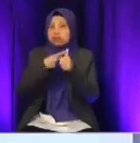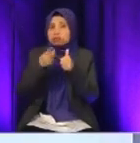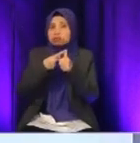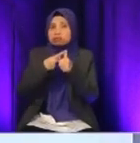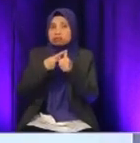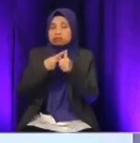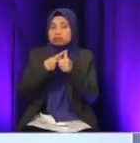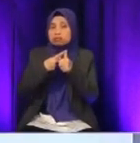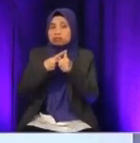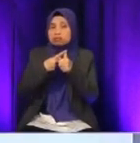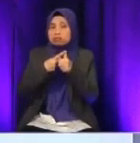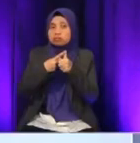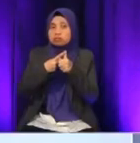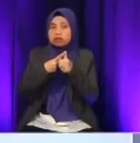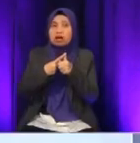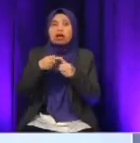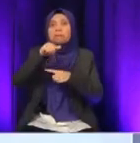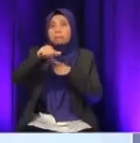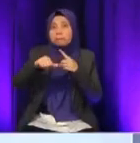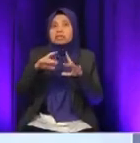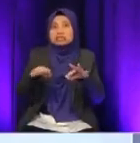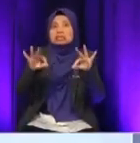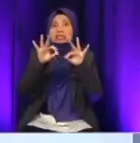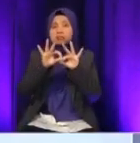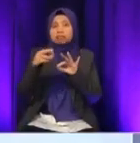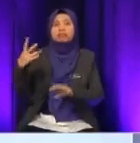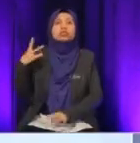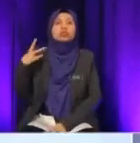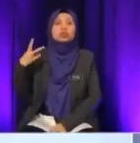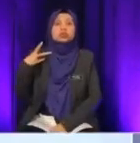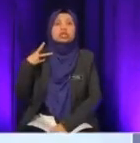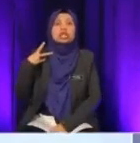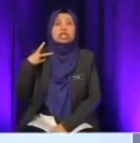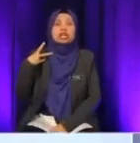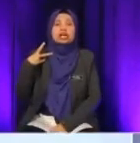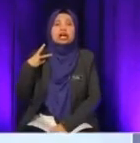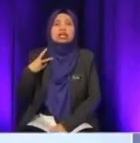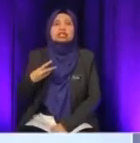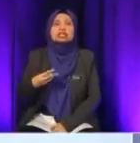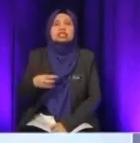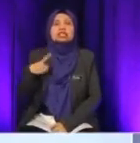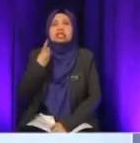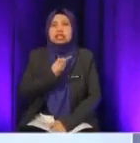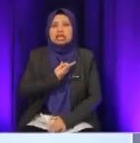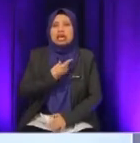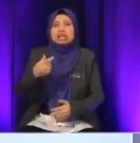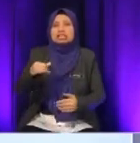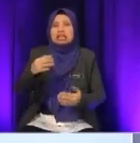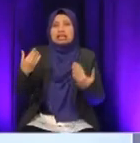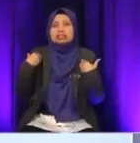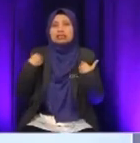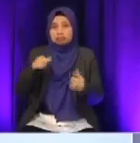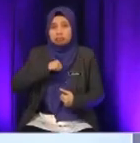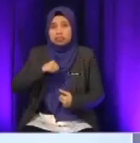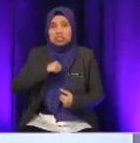the first thing that comes to my mind when I hear volunteer is we take our action, our initiative to do something